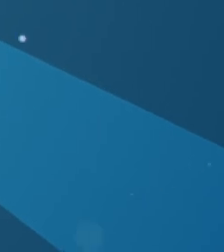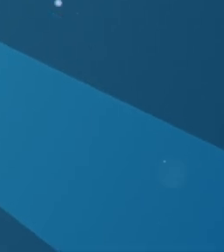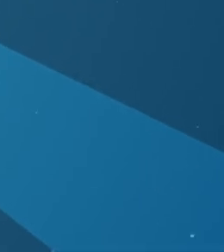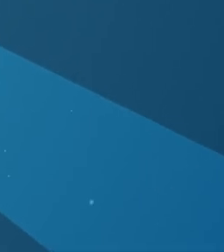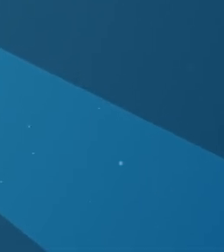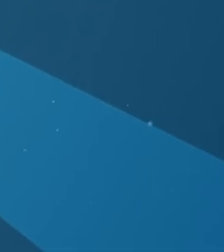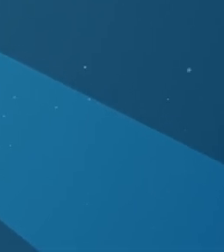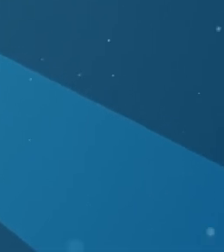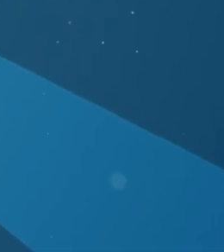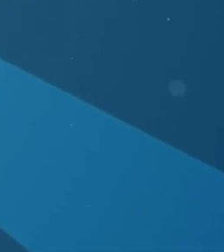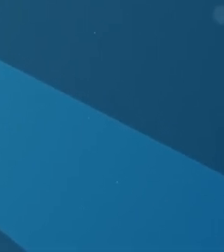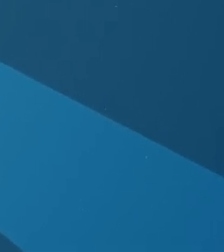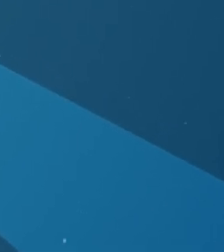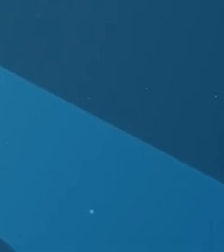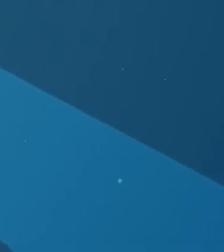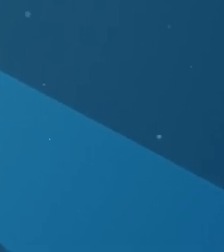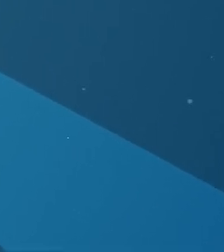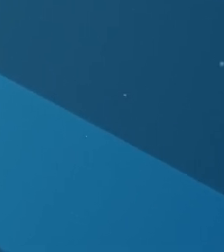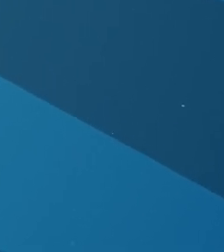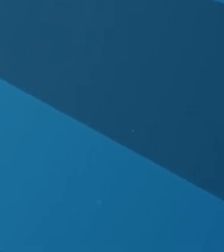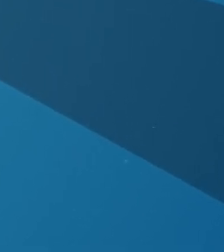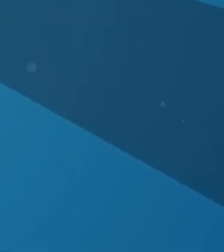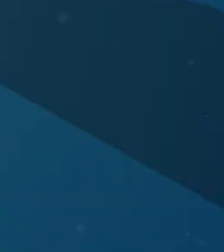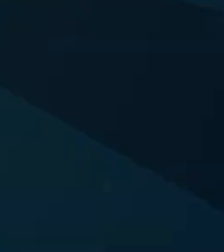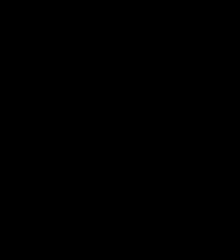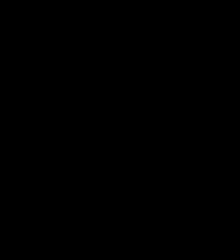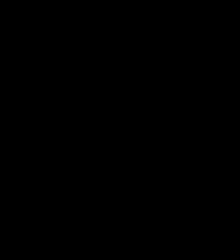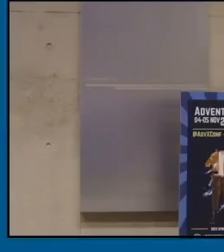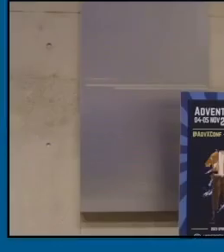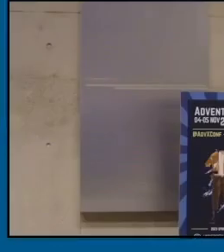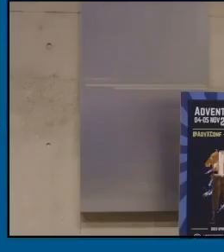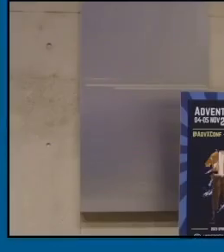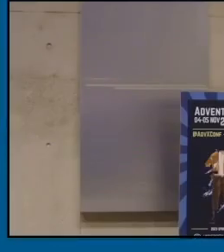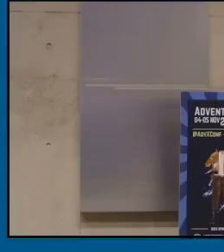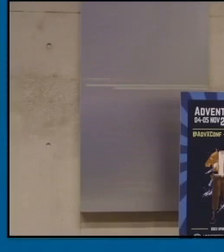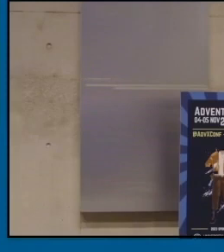allow me to introduce our next speaker, Sagar Beroshi.